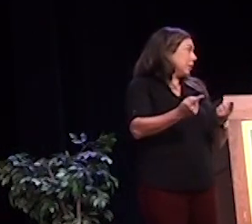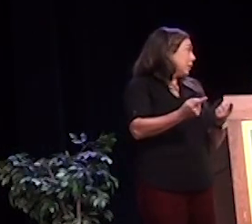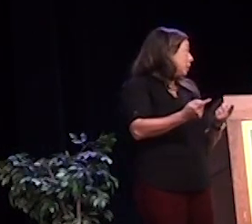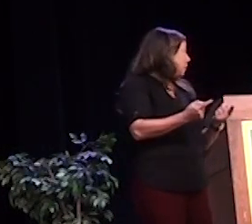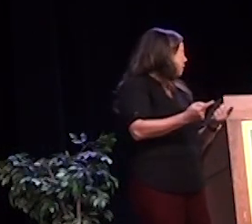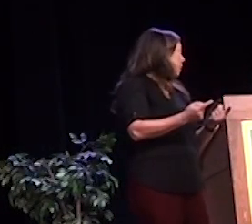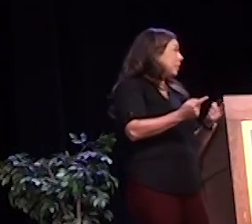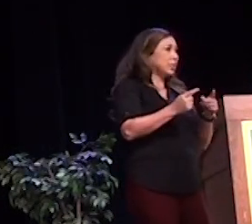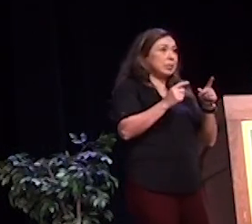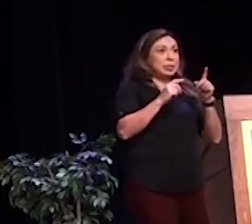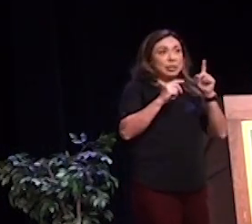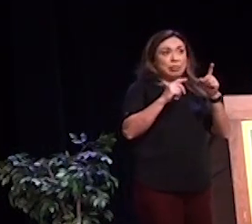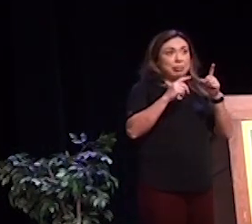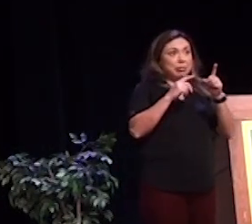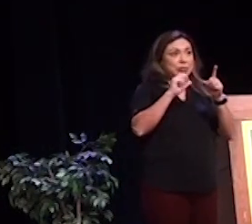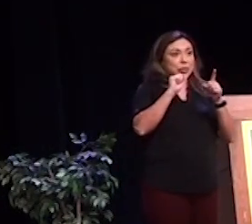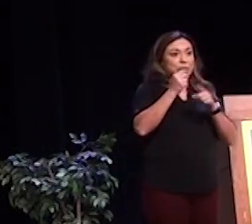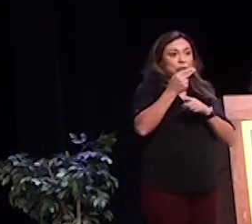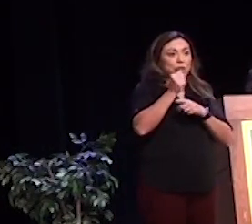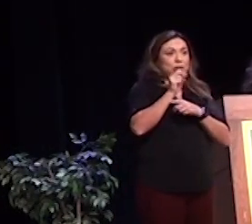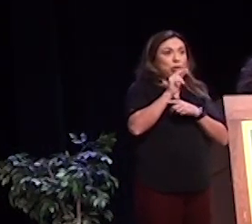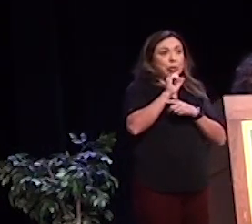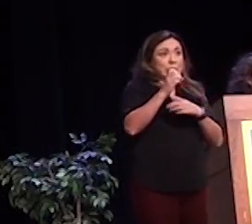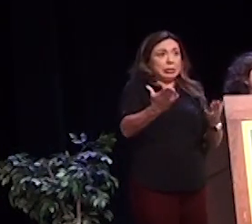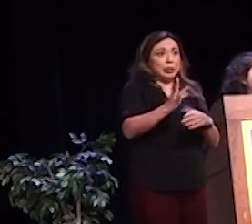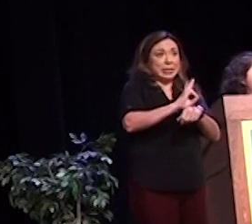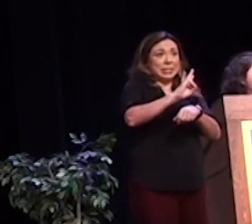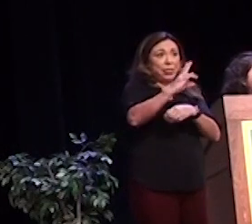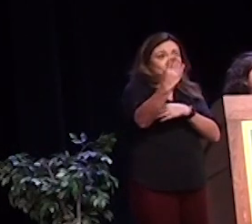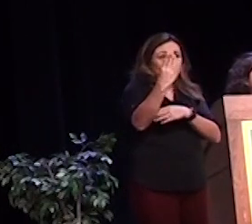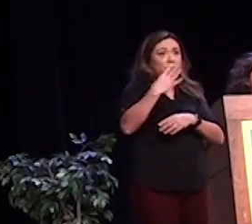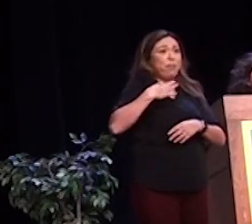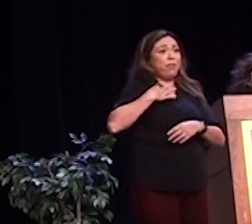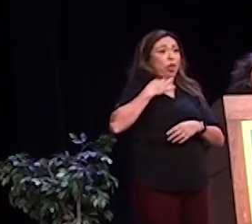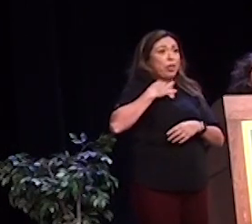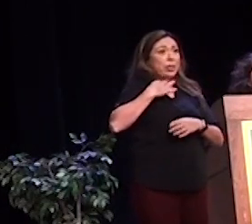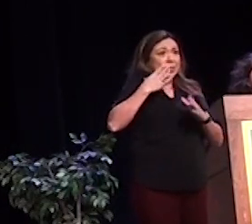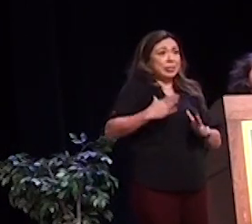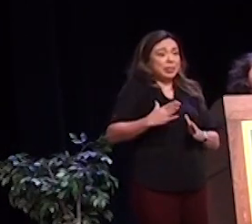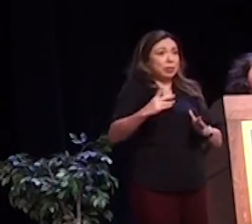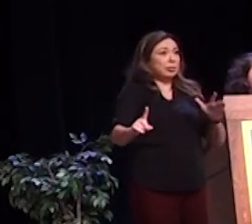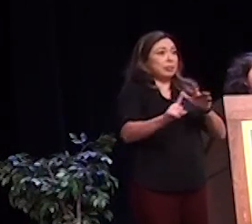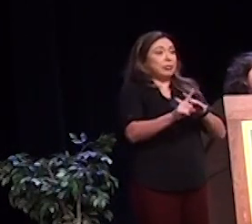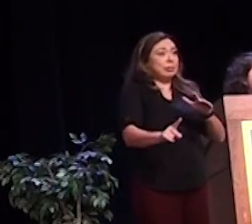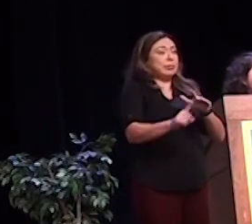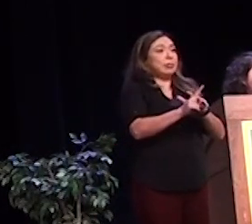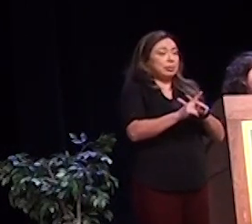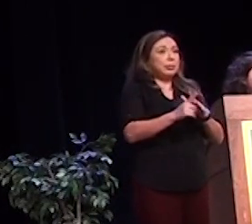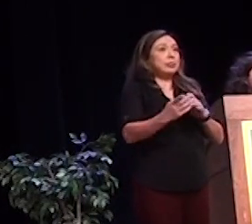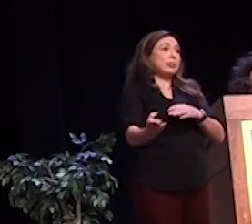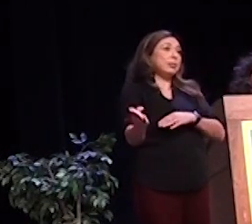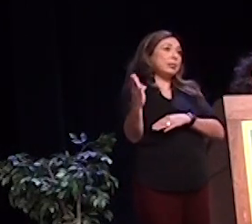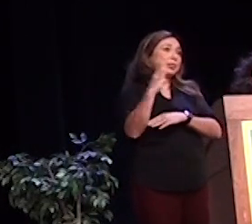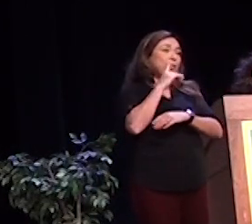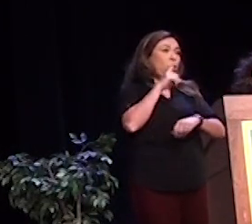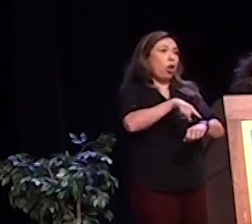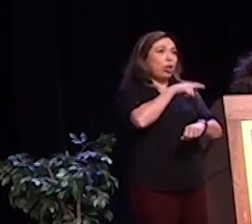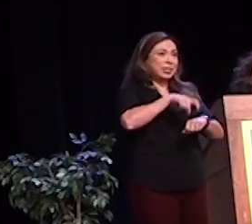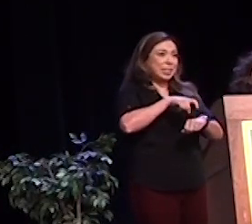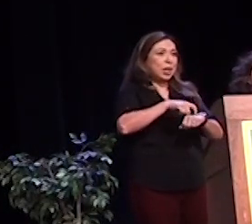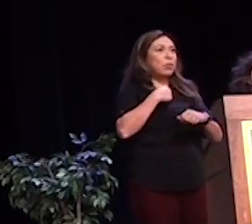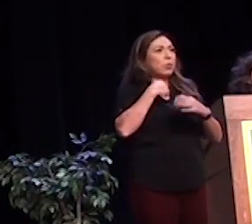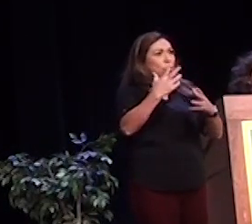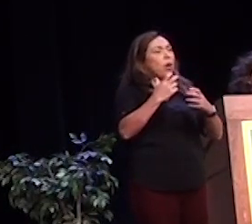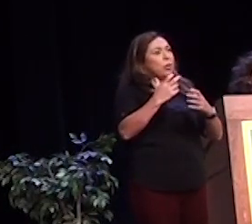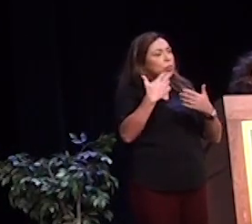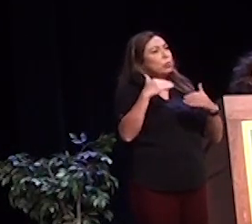Mr. Reese was here at 7 a.m. to help set up. We have volunteers that have been here for a really long period of time. I just